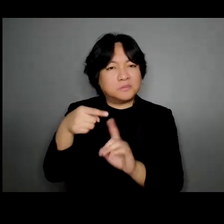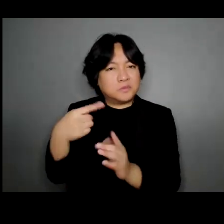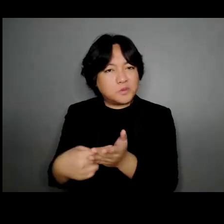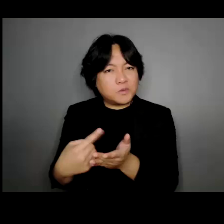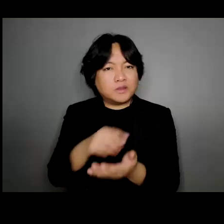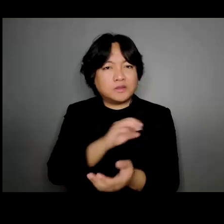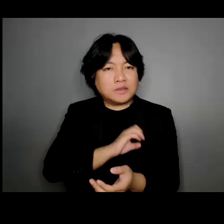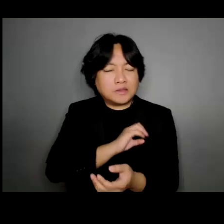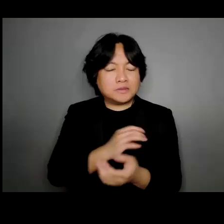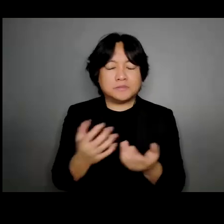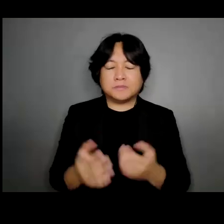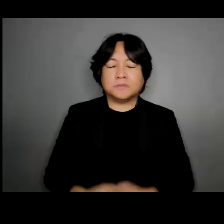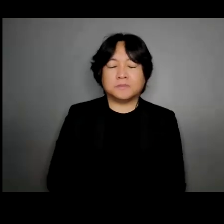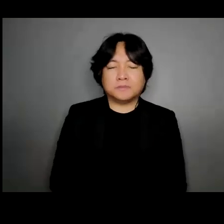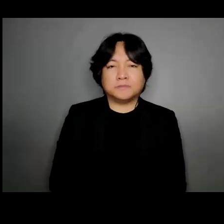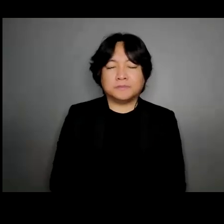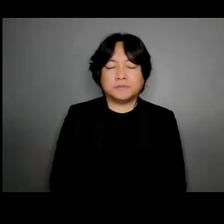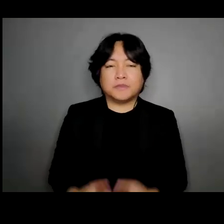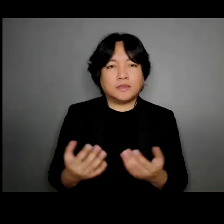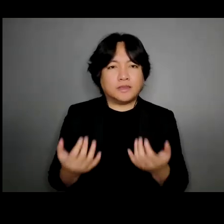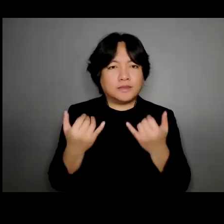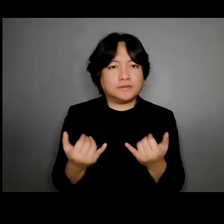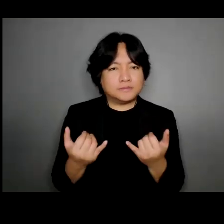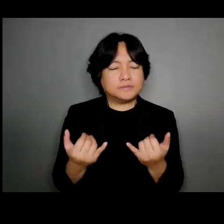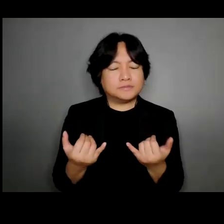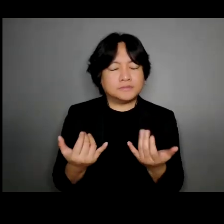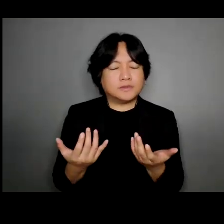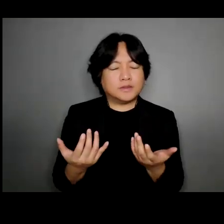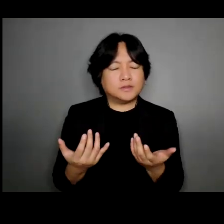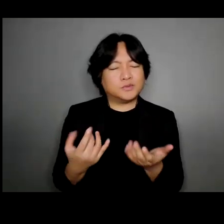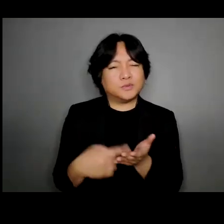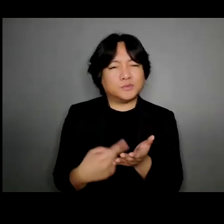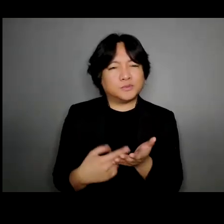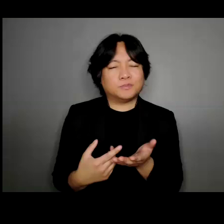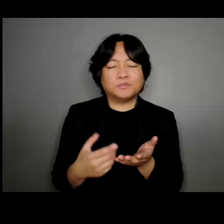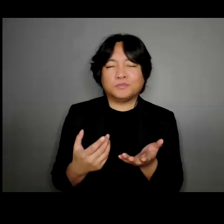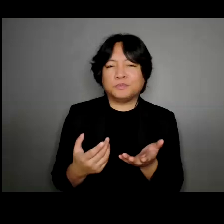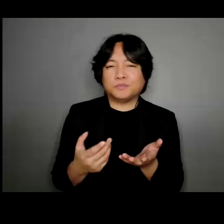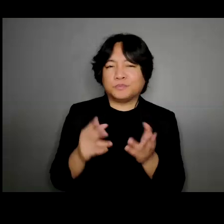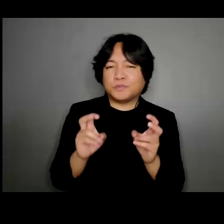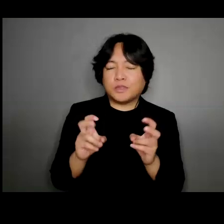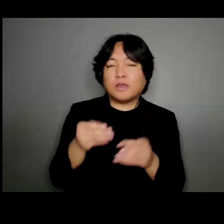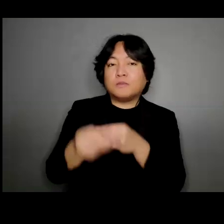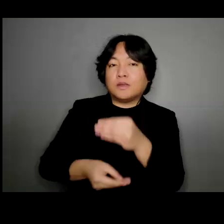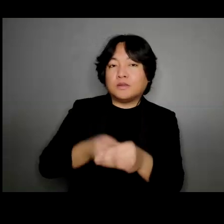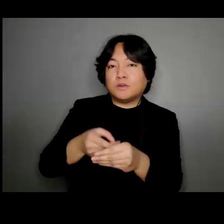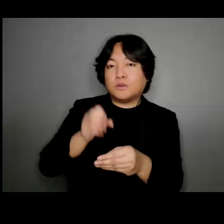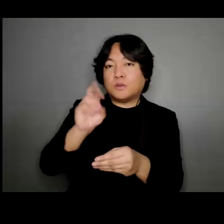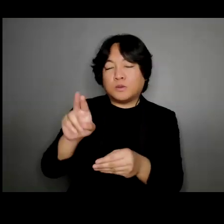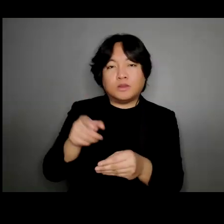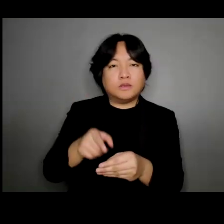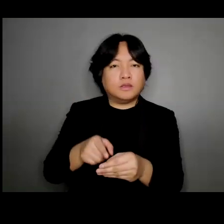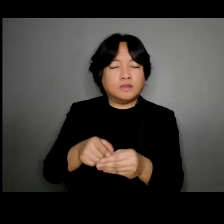No, um, again, since we're talking about the process, no, of under or sort of engaging in the